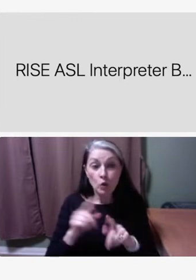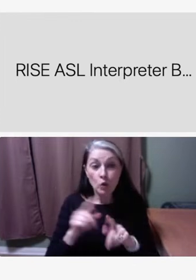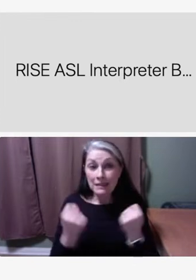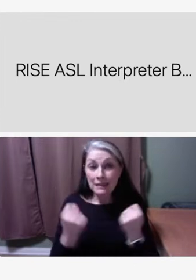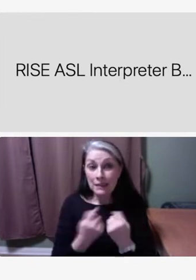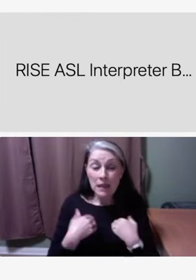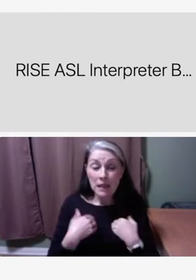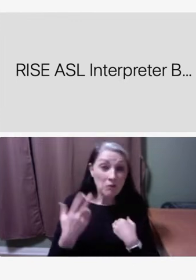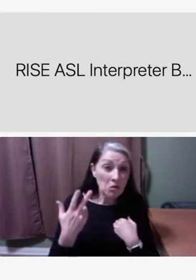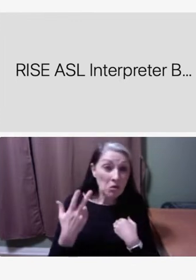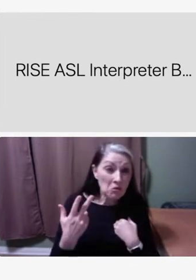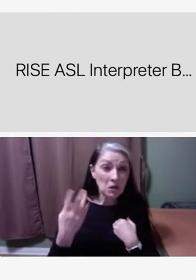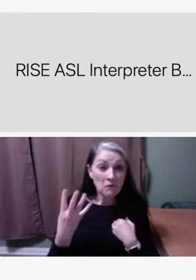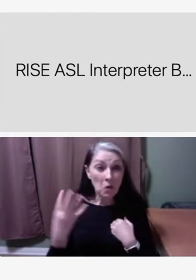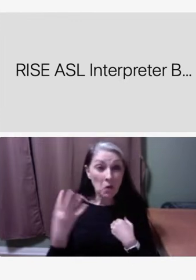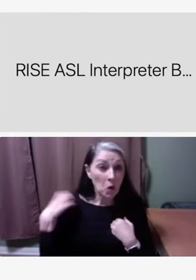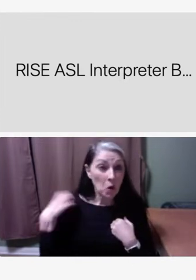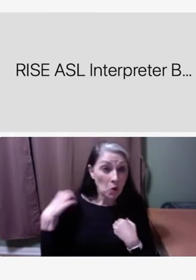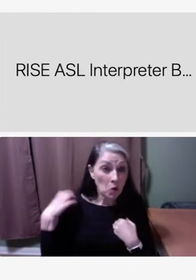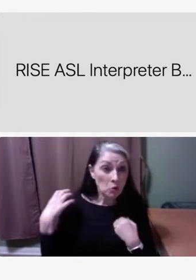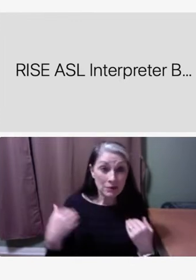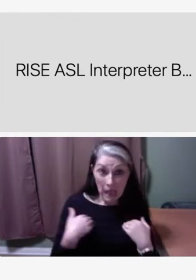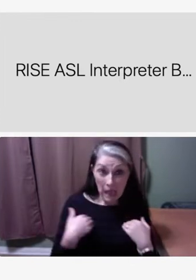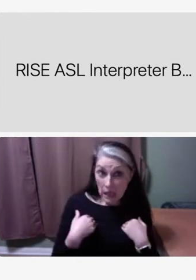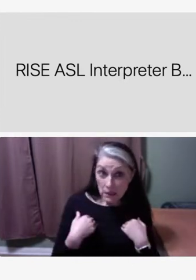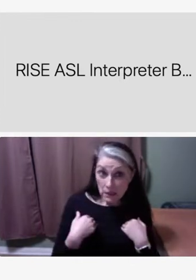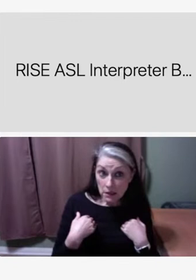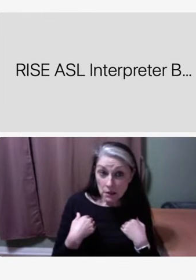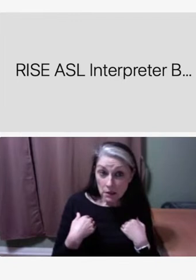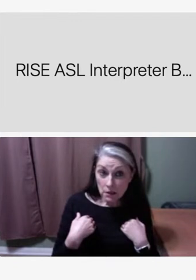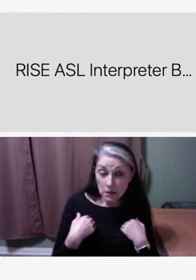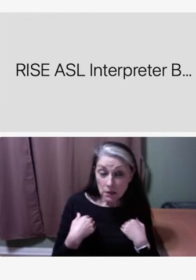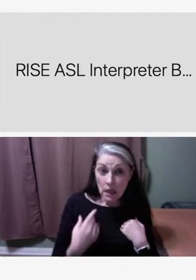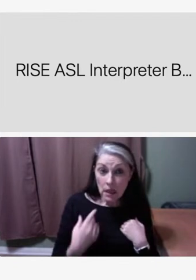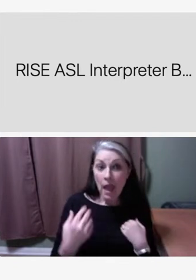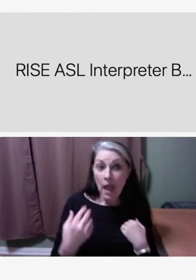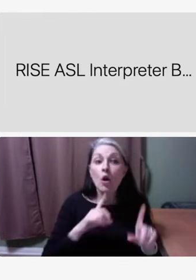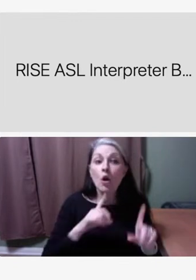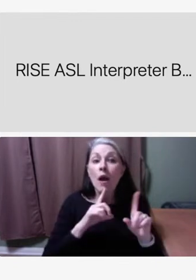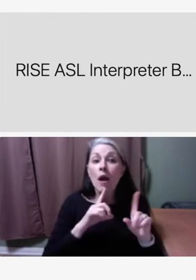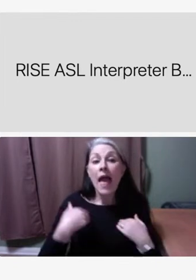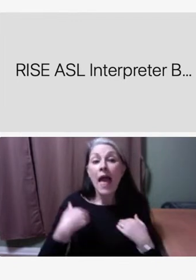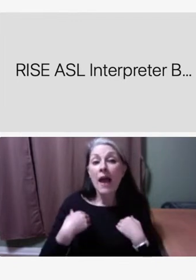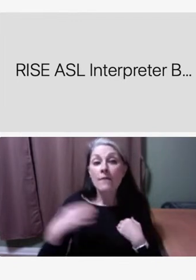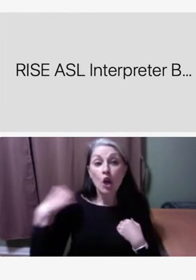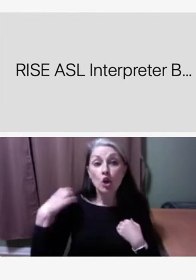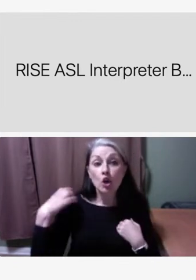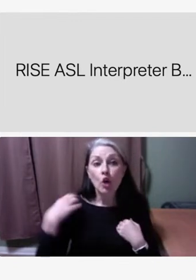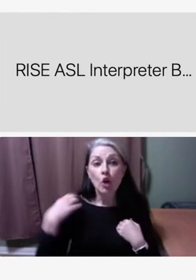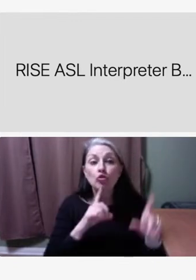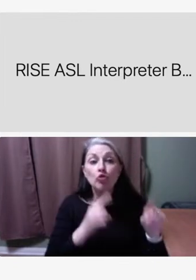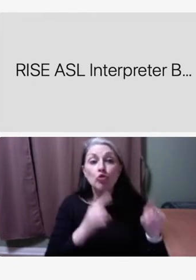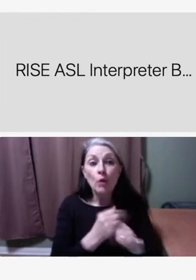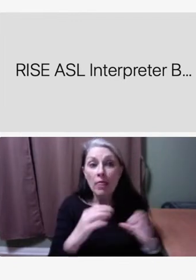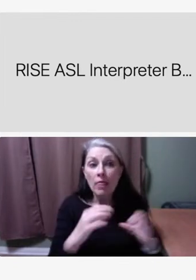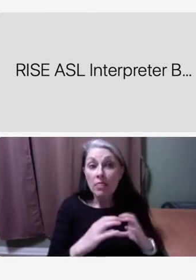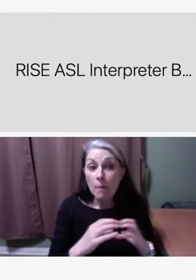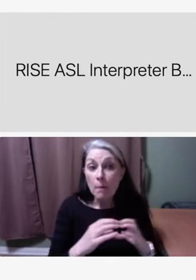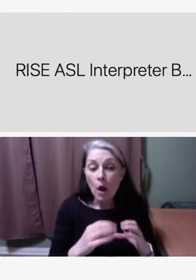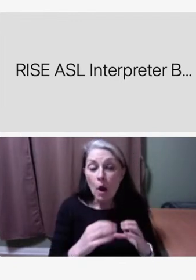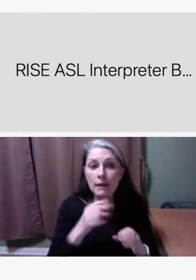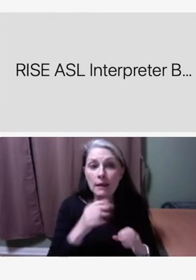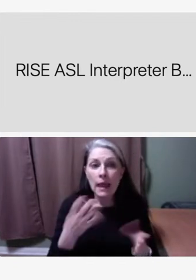coaches, and have one of the coaches go retrieve that. This way we could eliminate the student